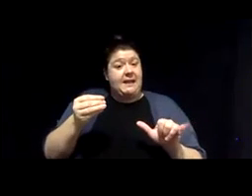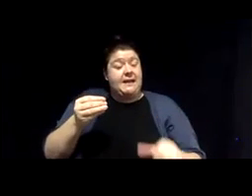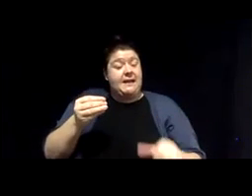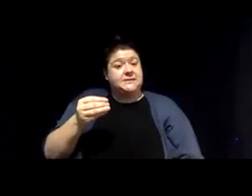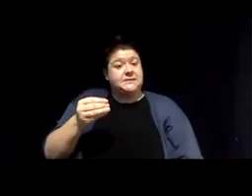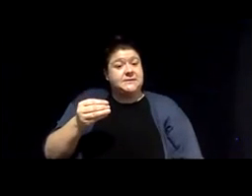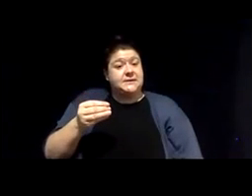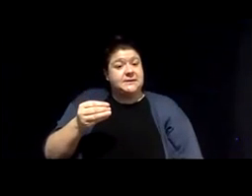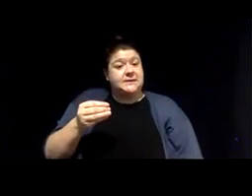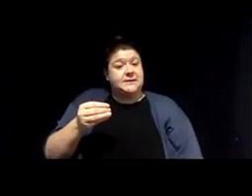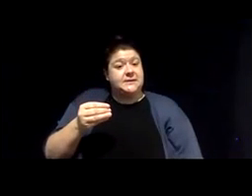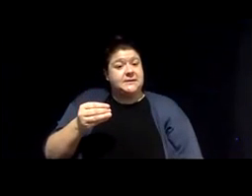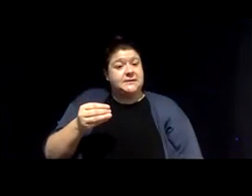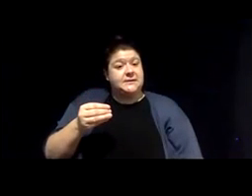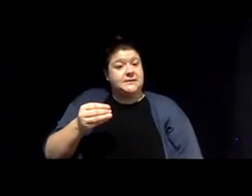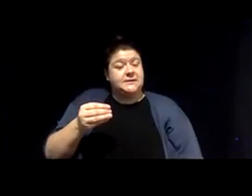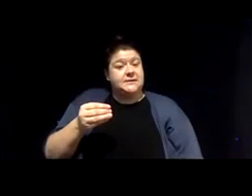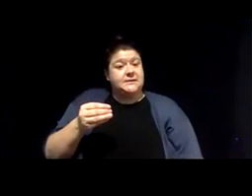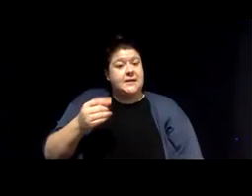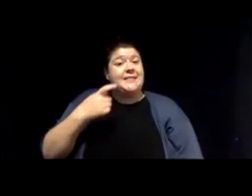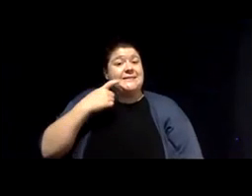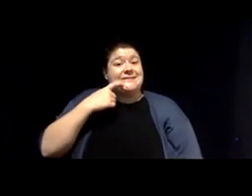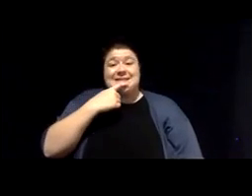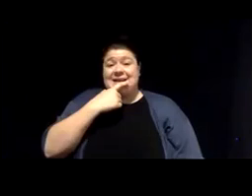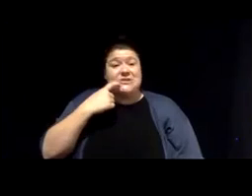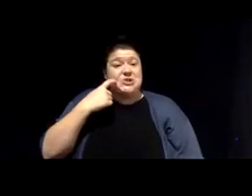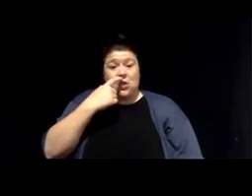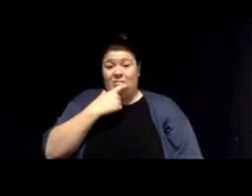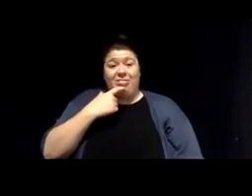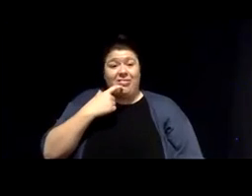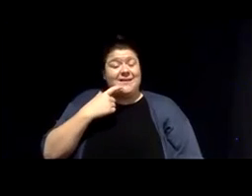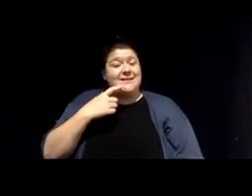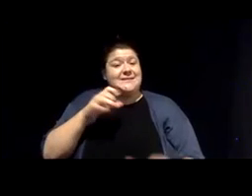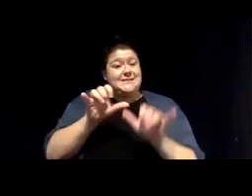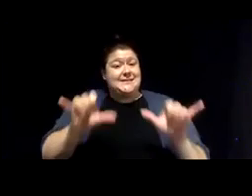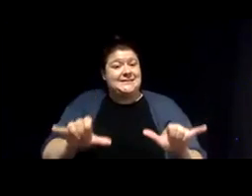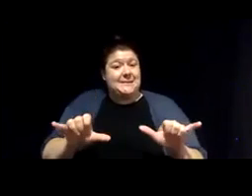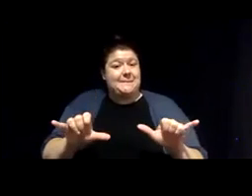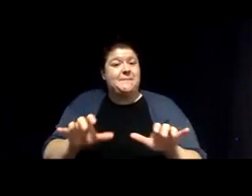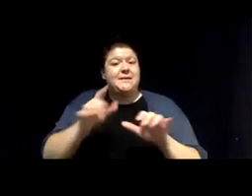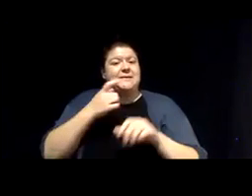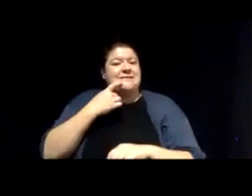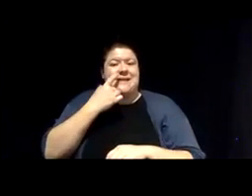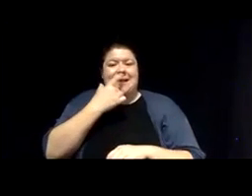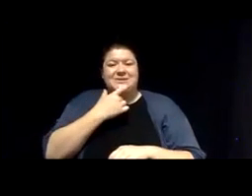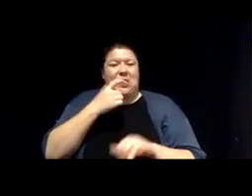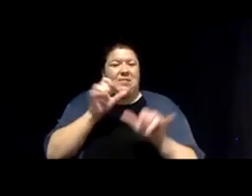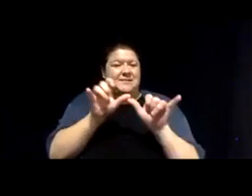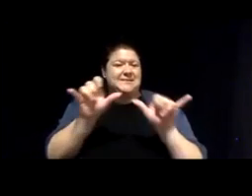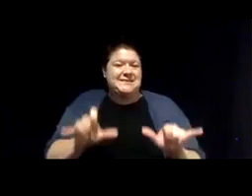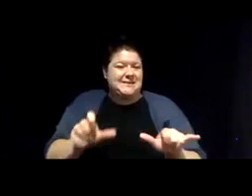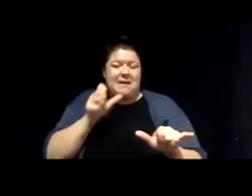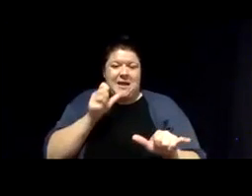the dental system. So the dental system, I don't have a